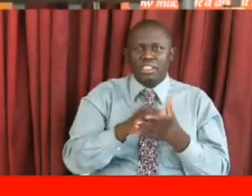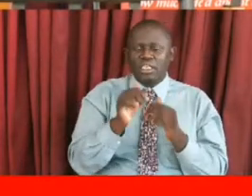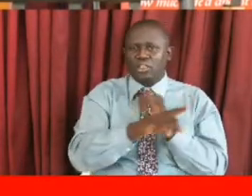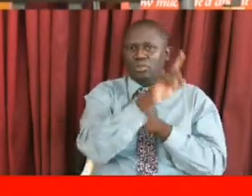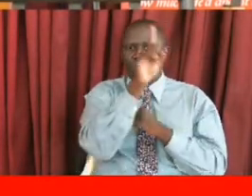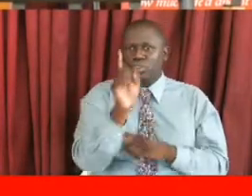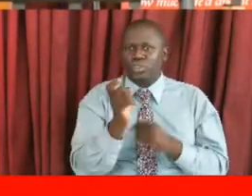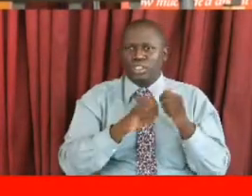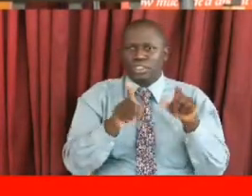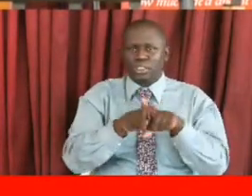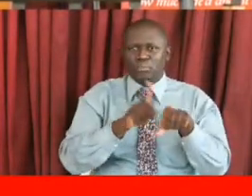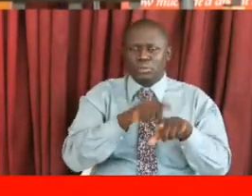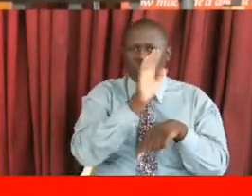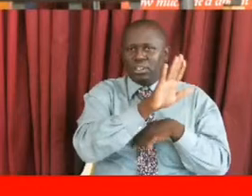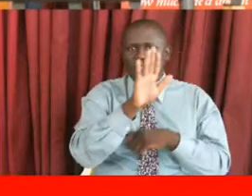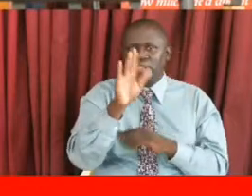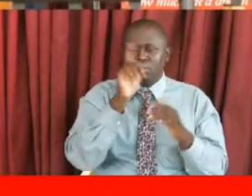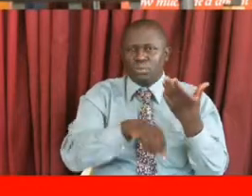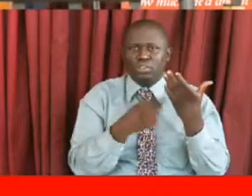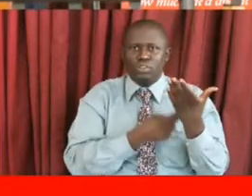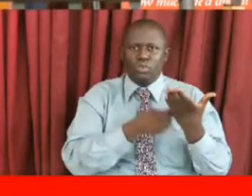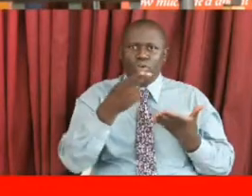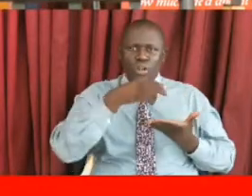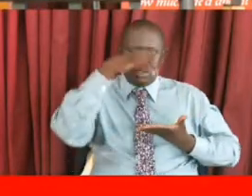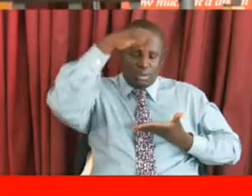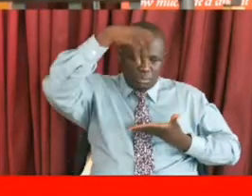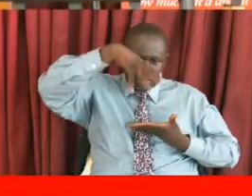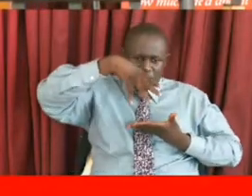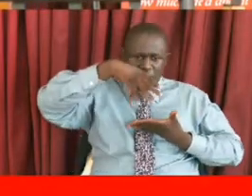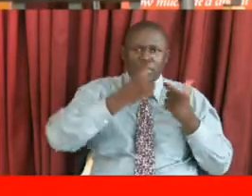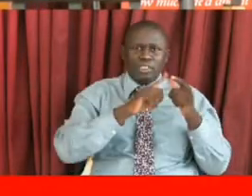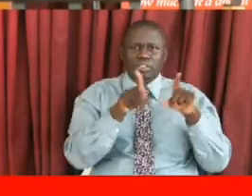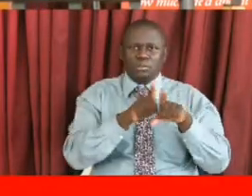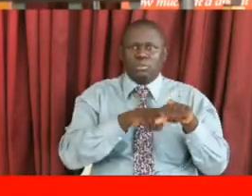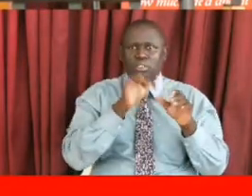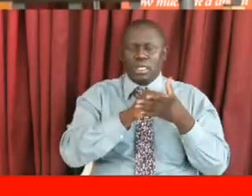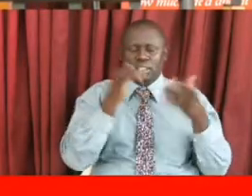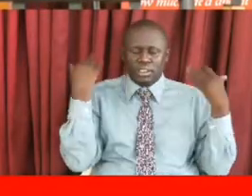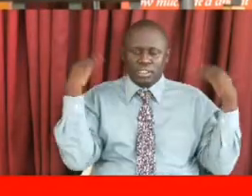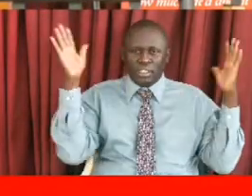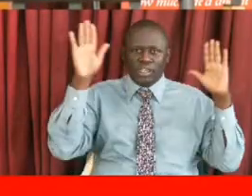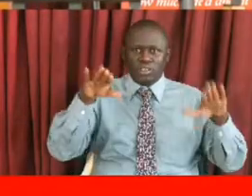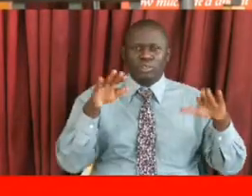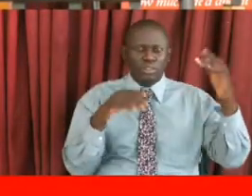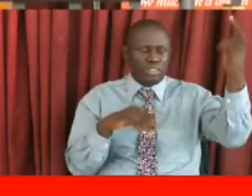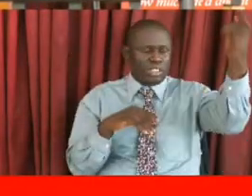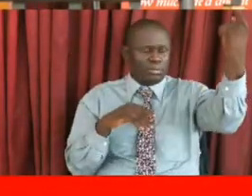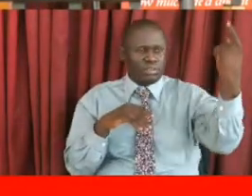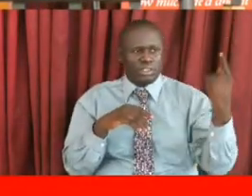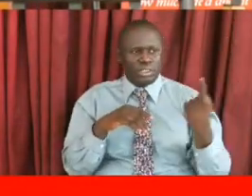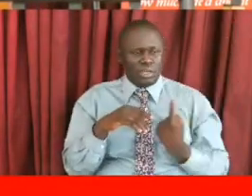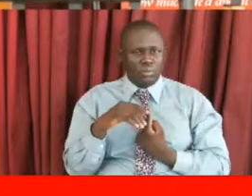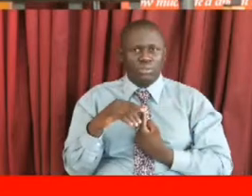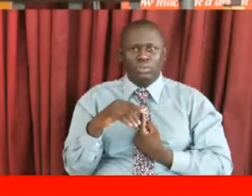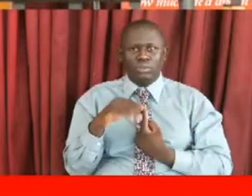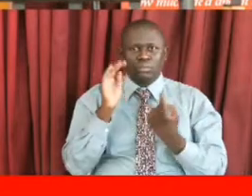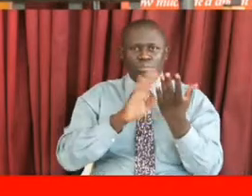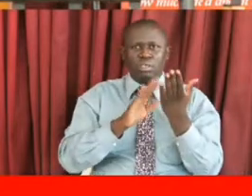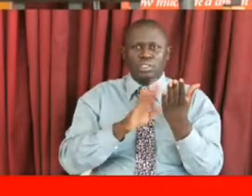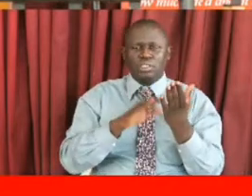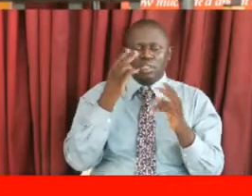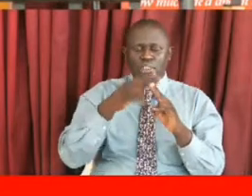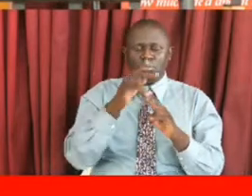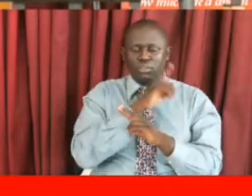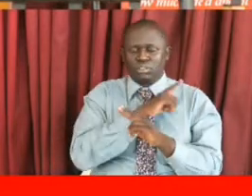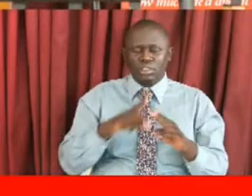divine presence of that angel who come down from heaven praise the name of the Lord